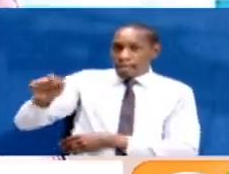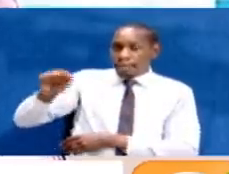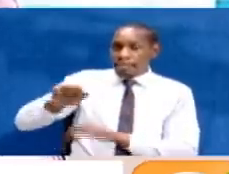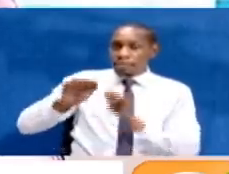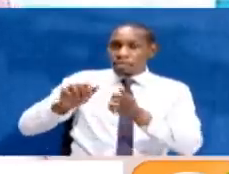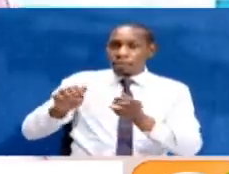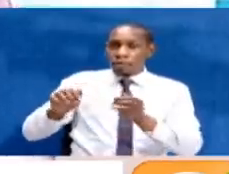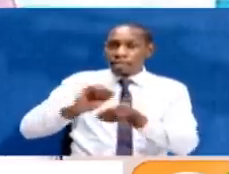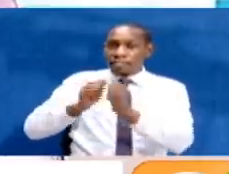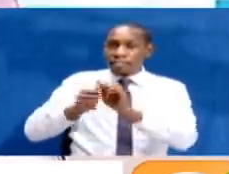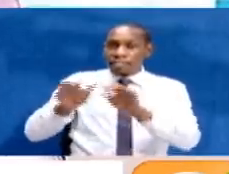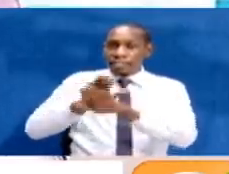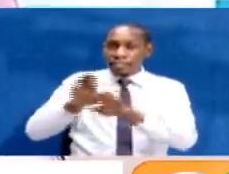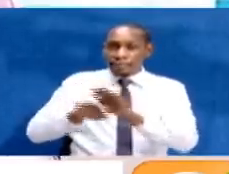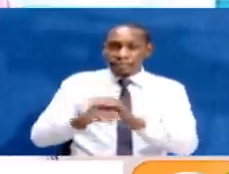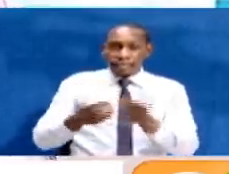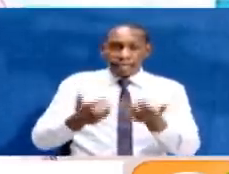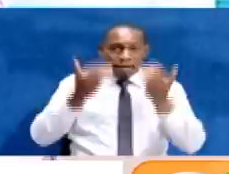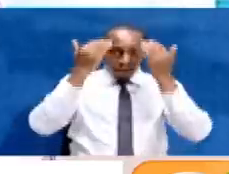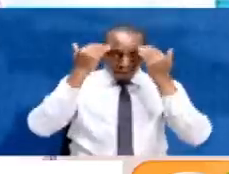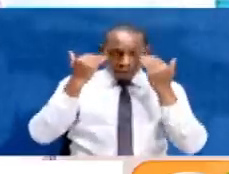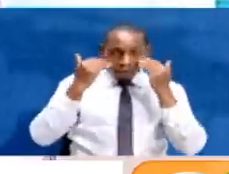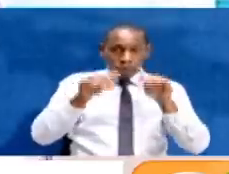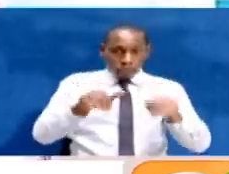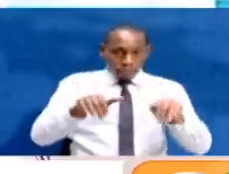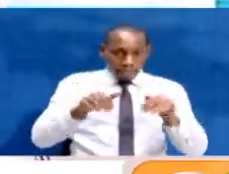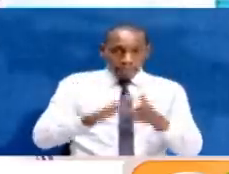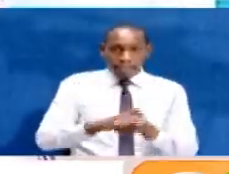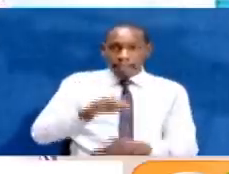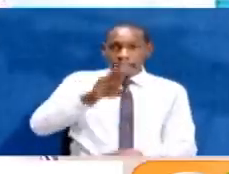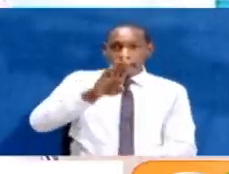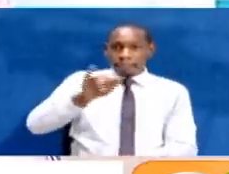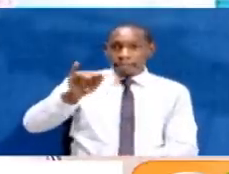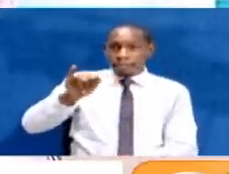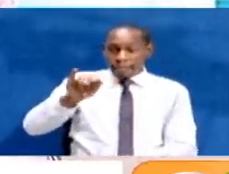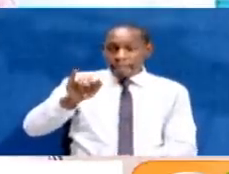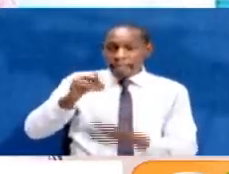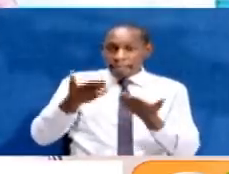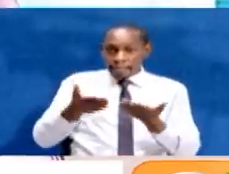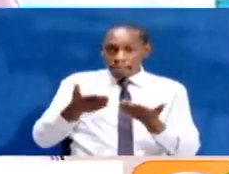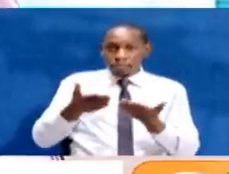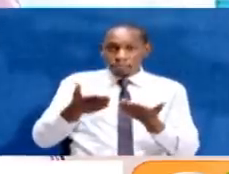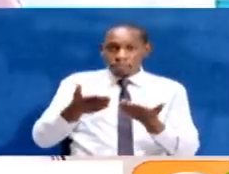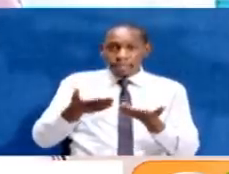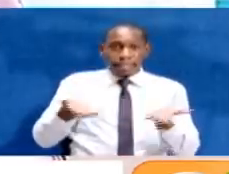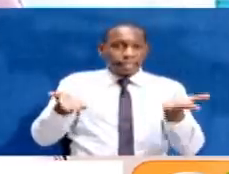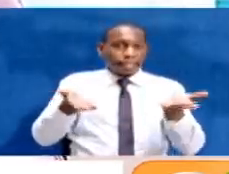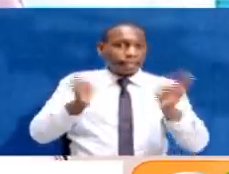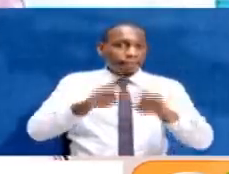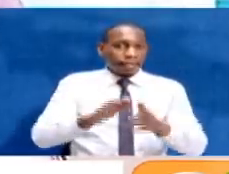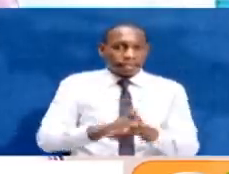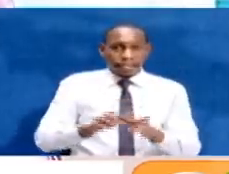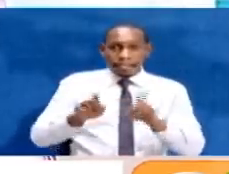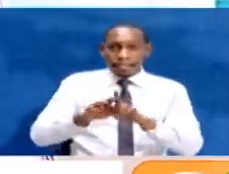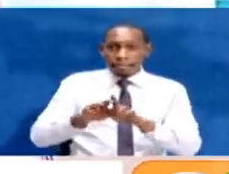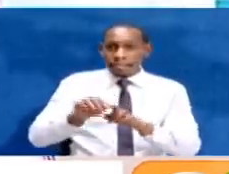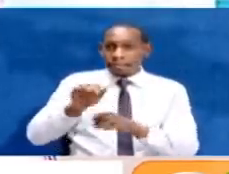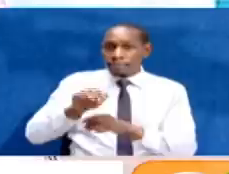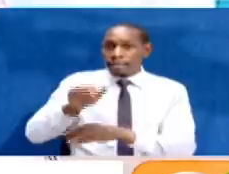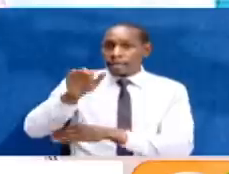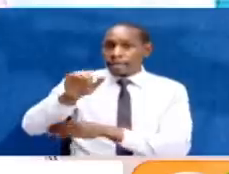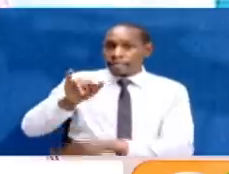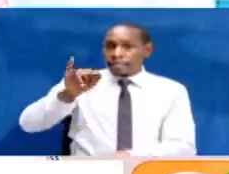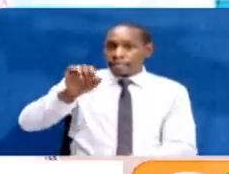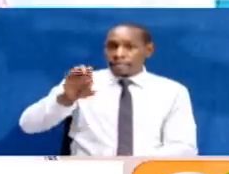change it all. And the courts are waiting in the wings. Is the BBI reggae playing off-key? Just ask the